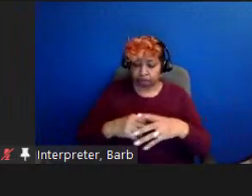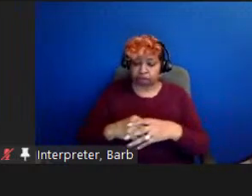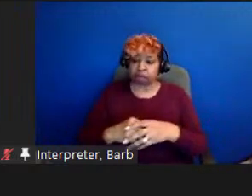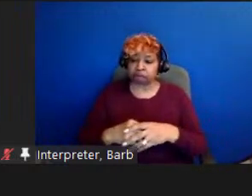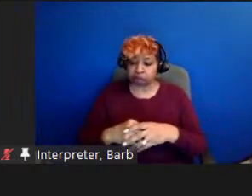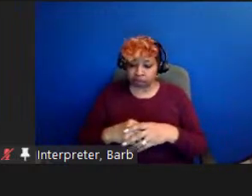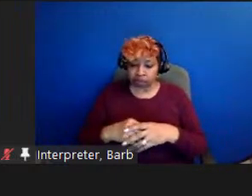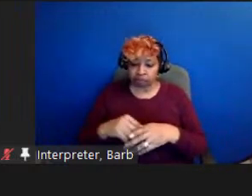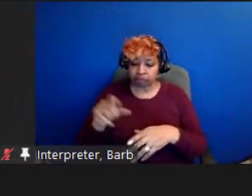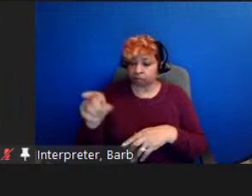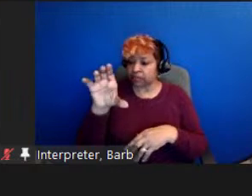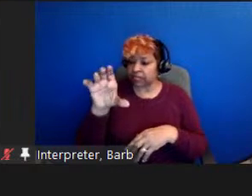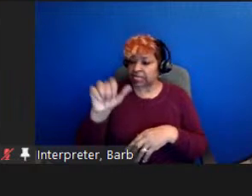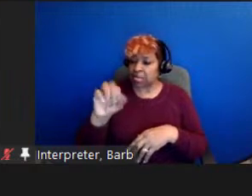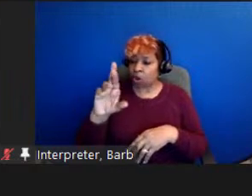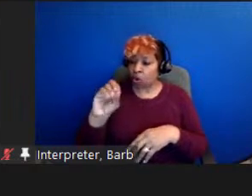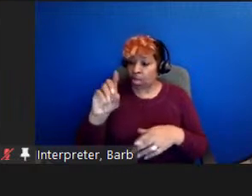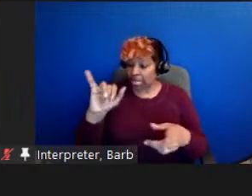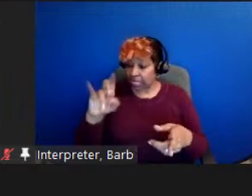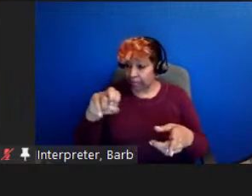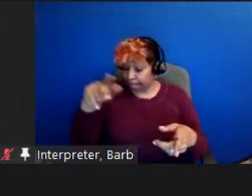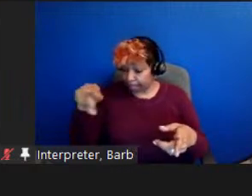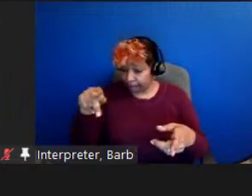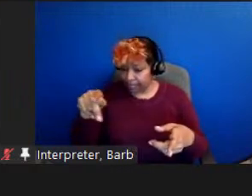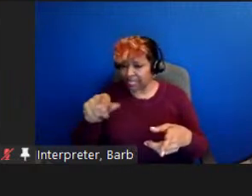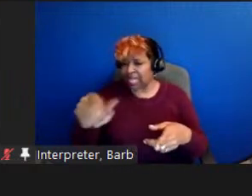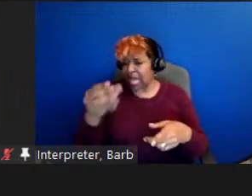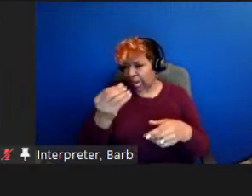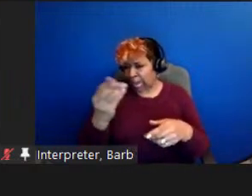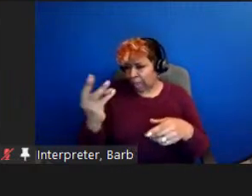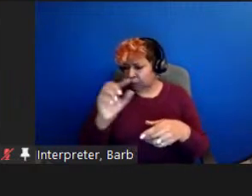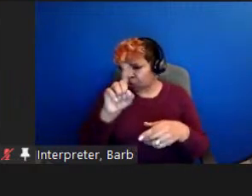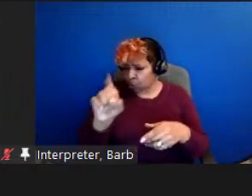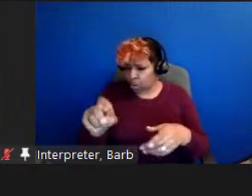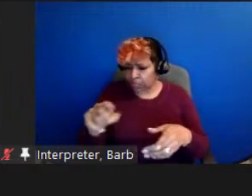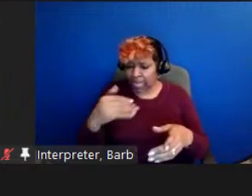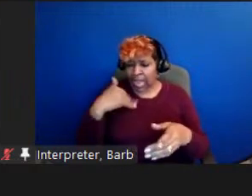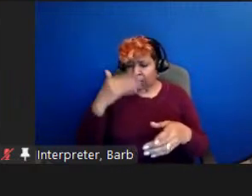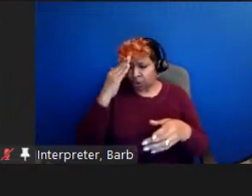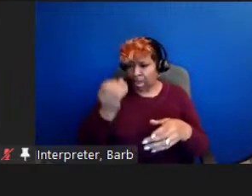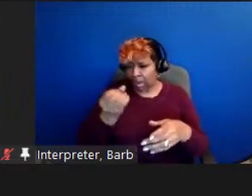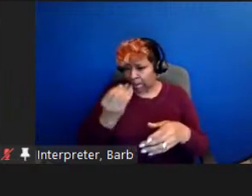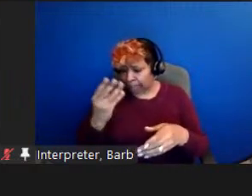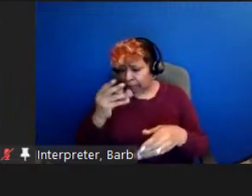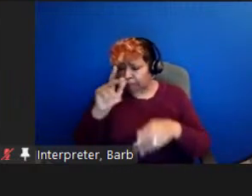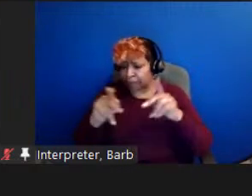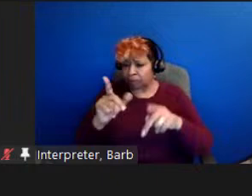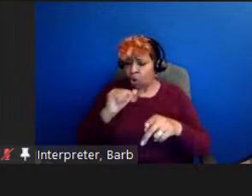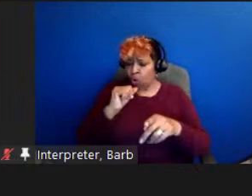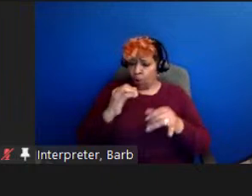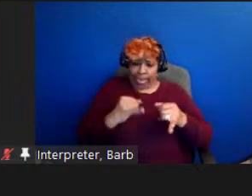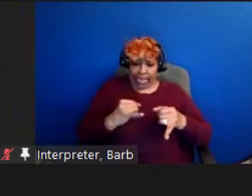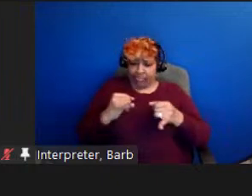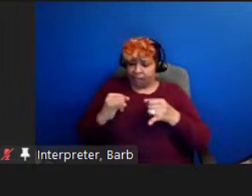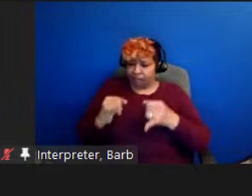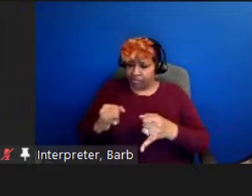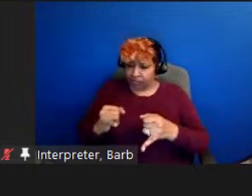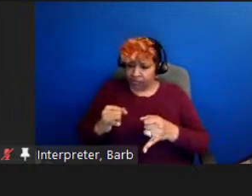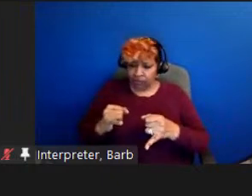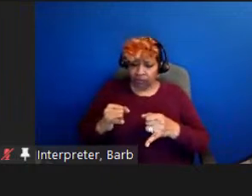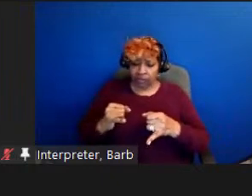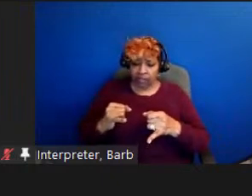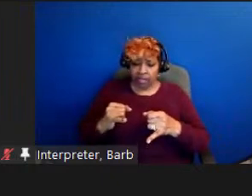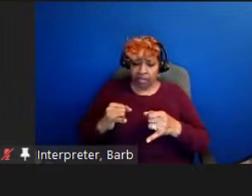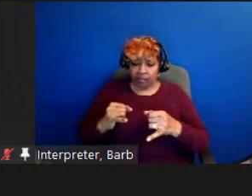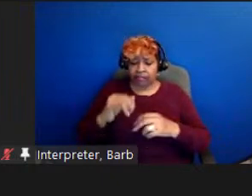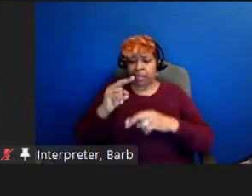Caroline Pavlicek. Yeah. So a couple questions. I know a couple of people who are individuals that have built a